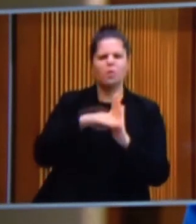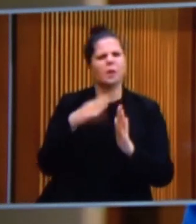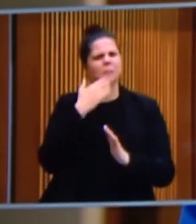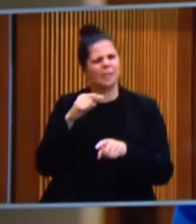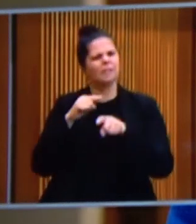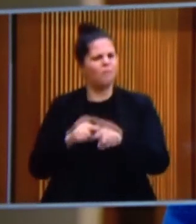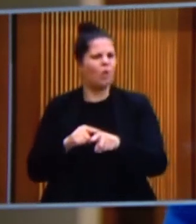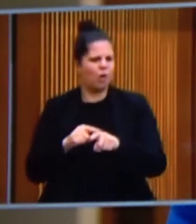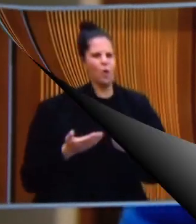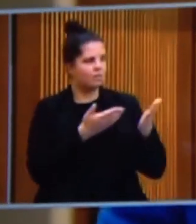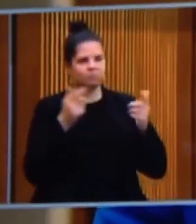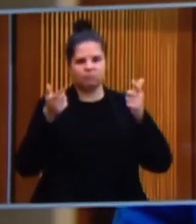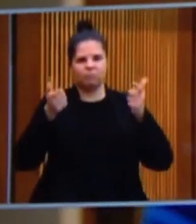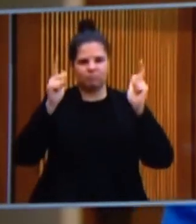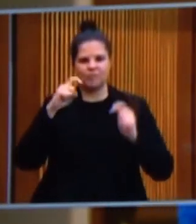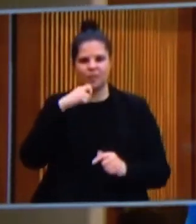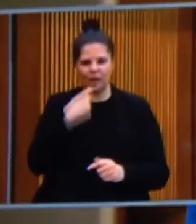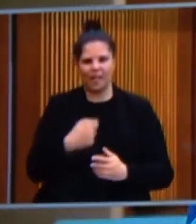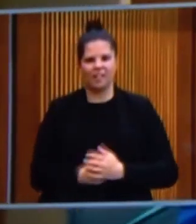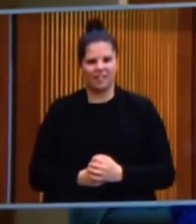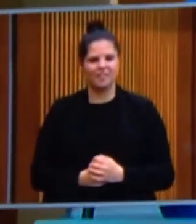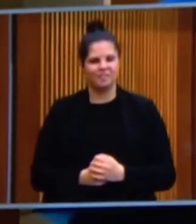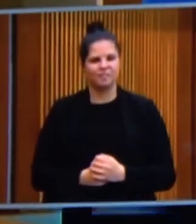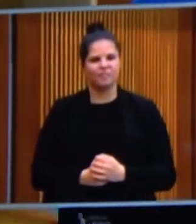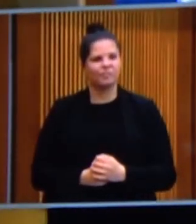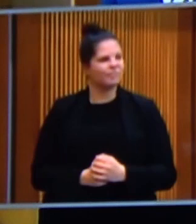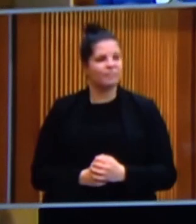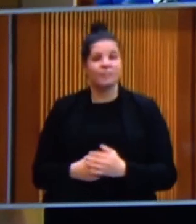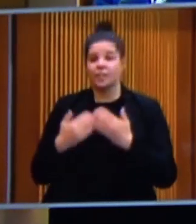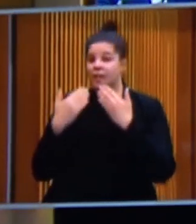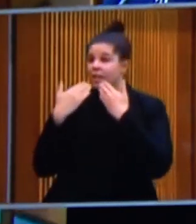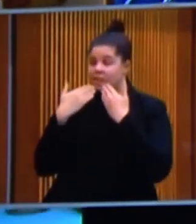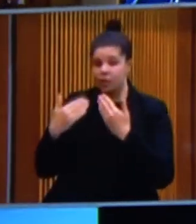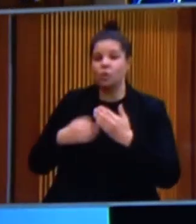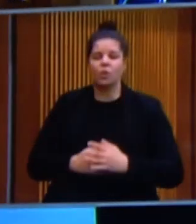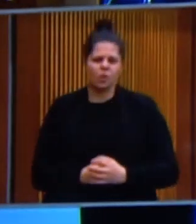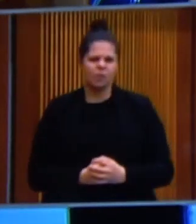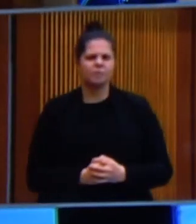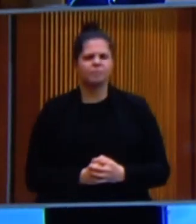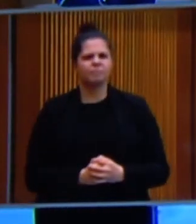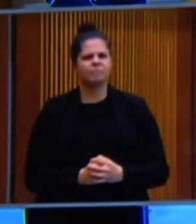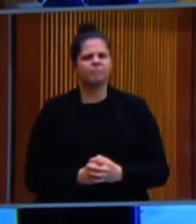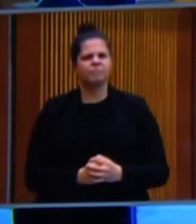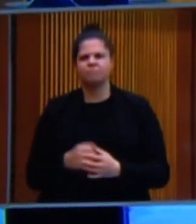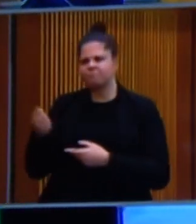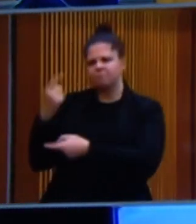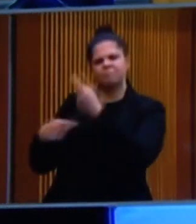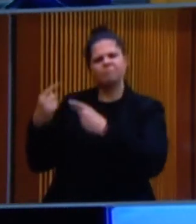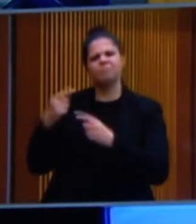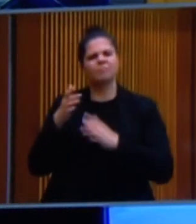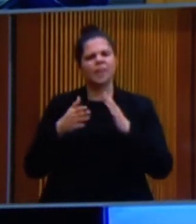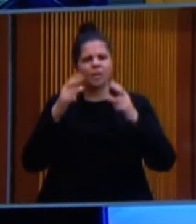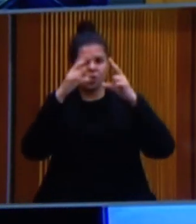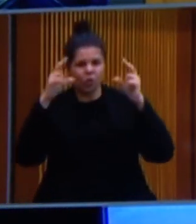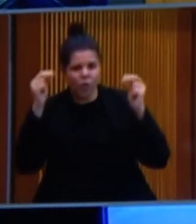my comments there and hand over to the Chief Nurse. Minister, thank you. What does this mean for nurses and midwives